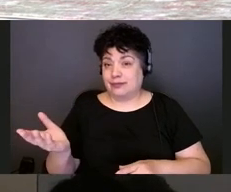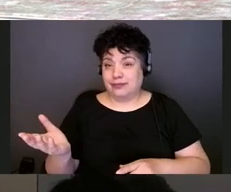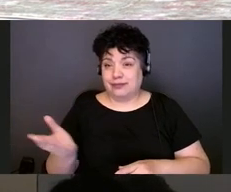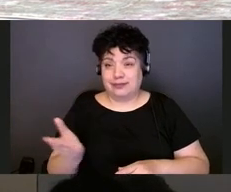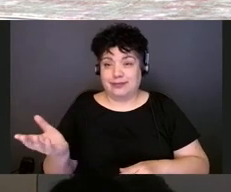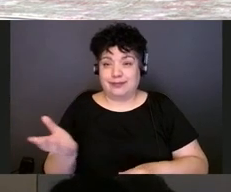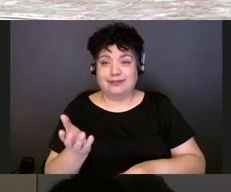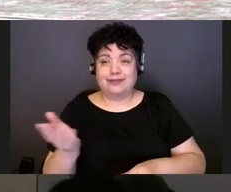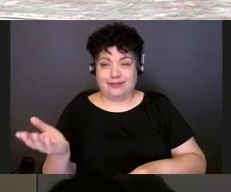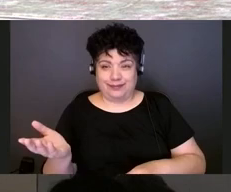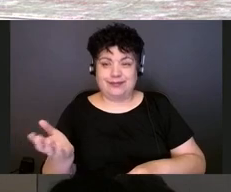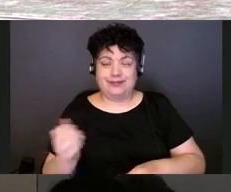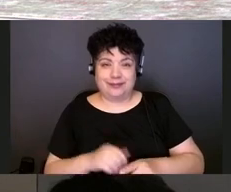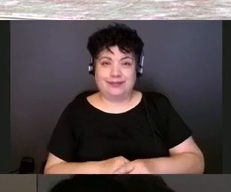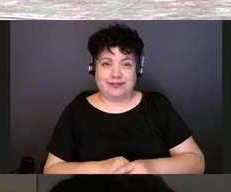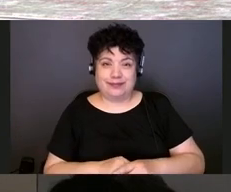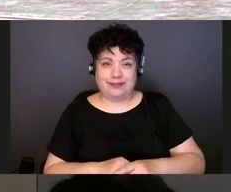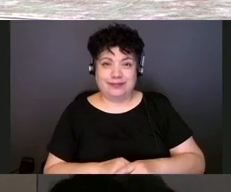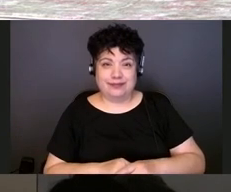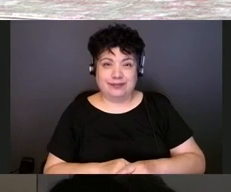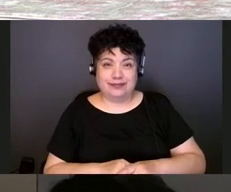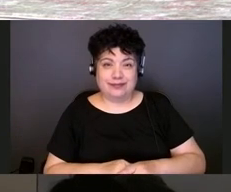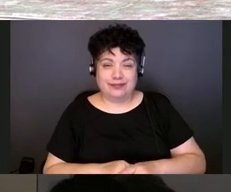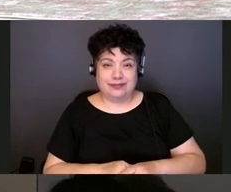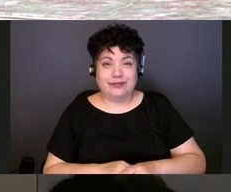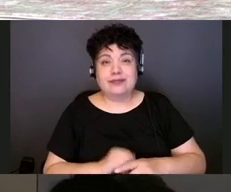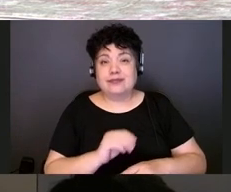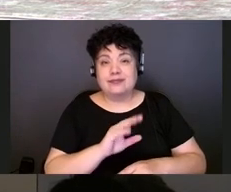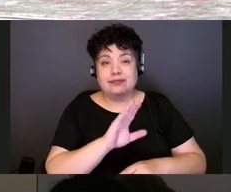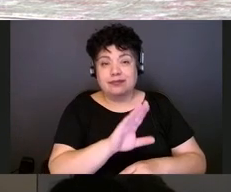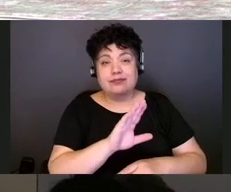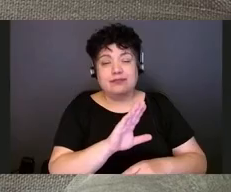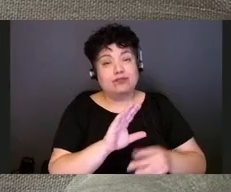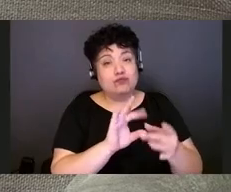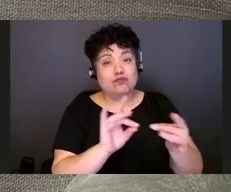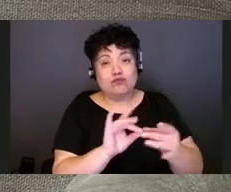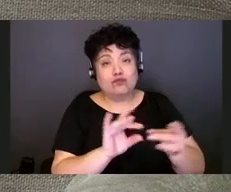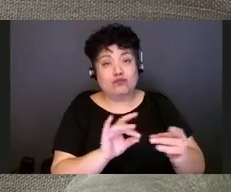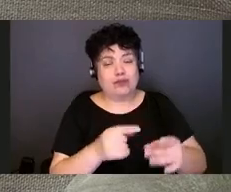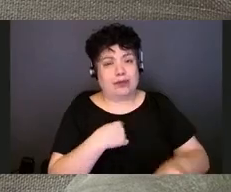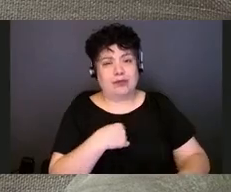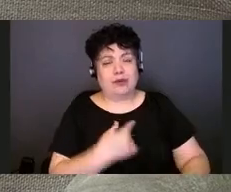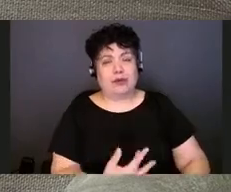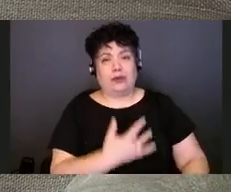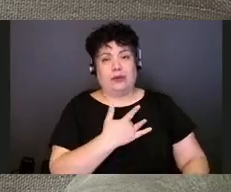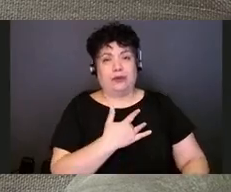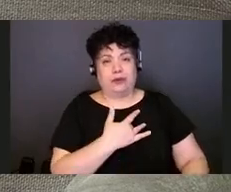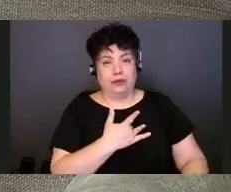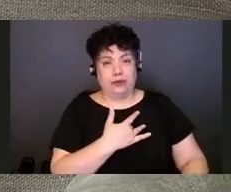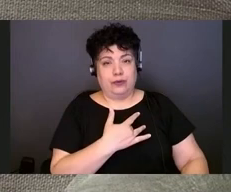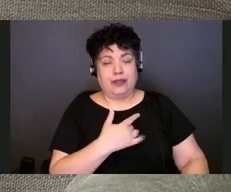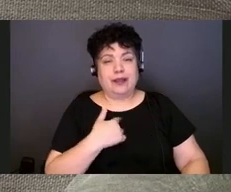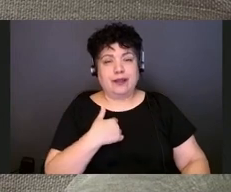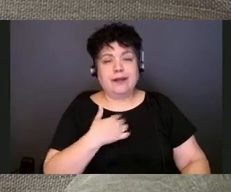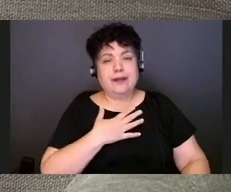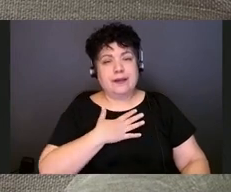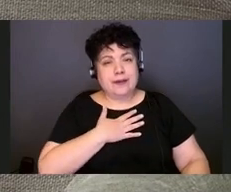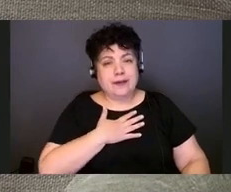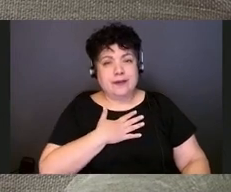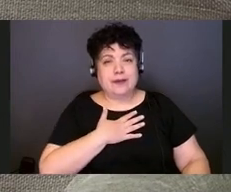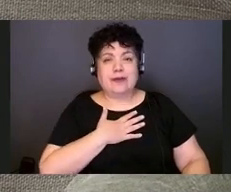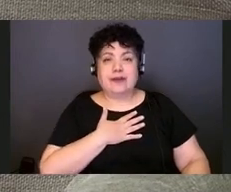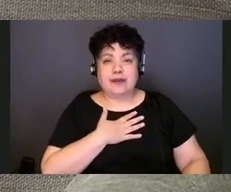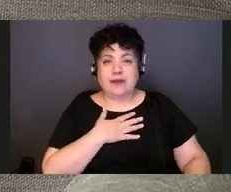Something that you mentioned in your talk hit me, like I felt it in my chest when you talked